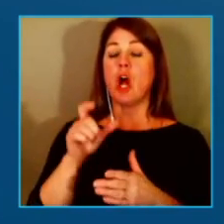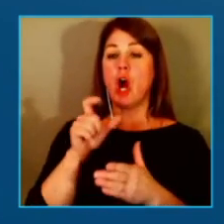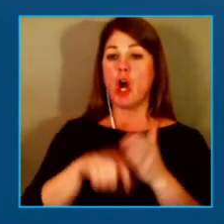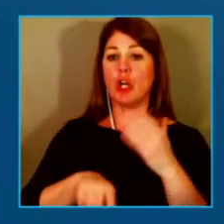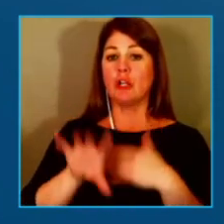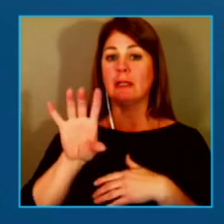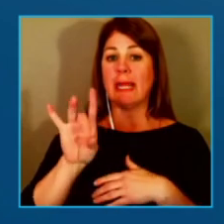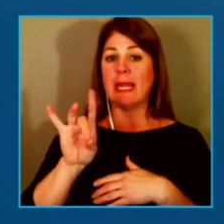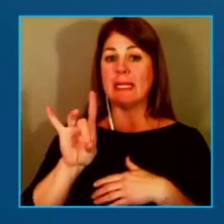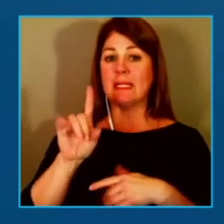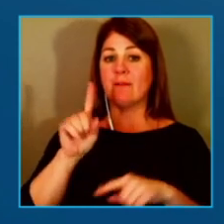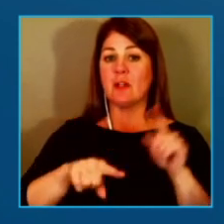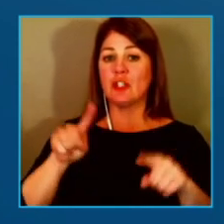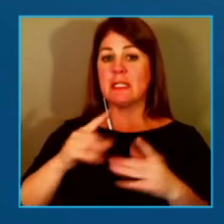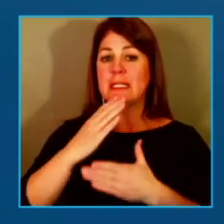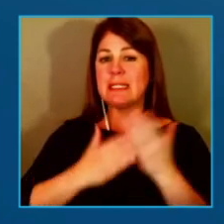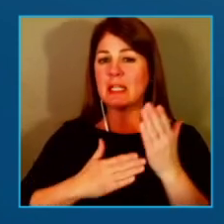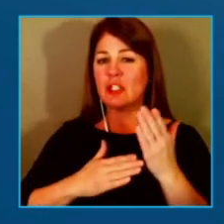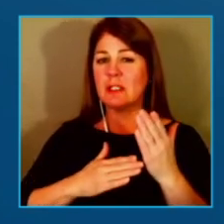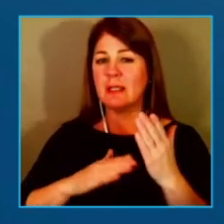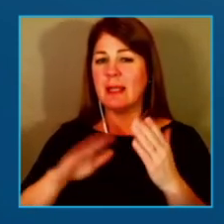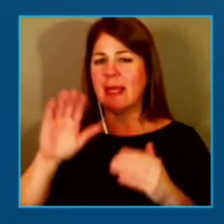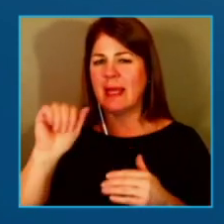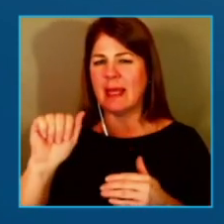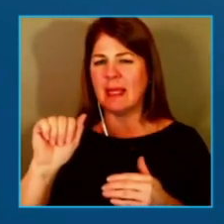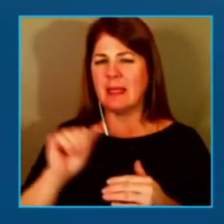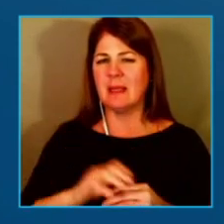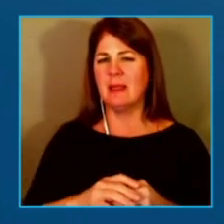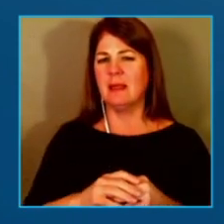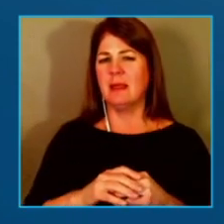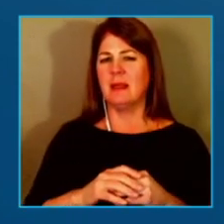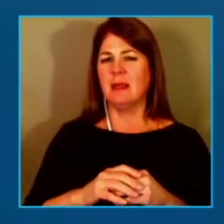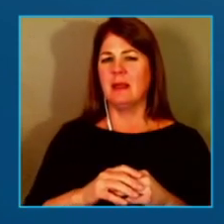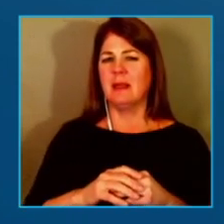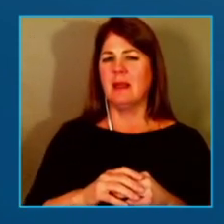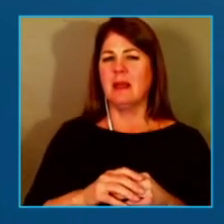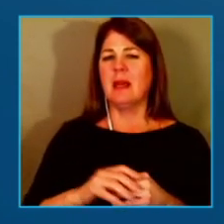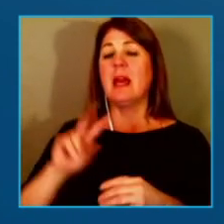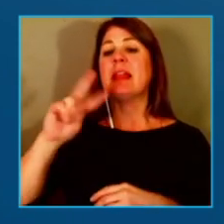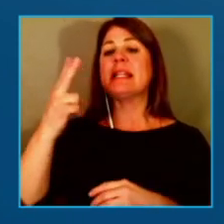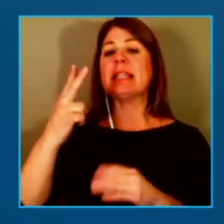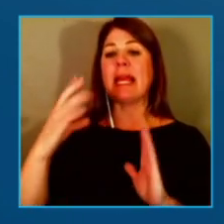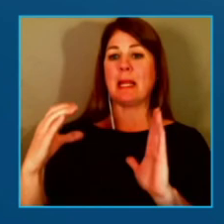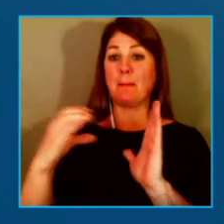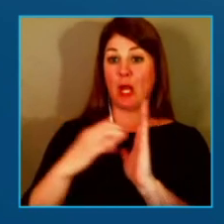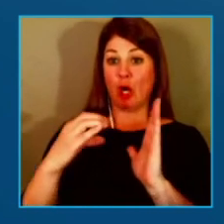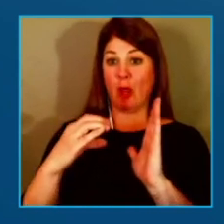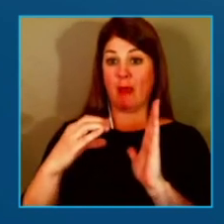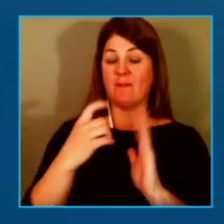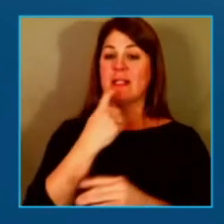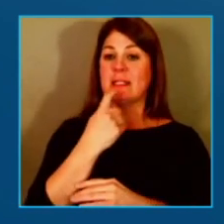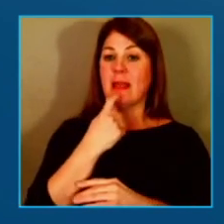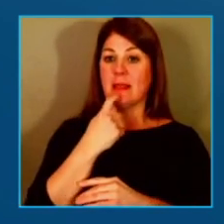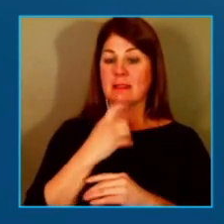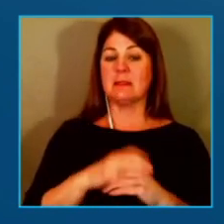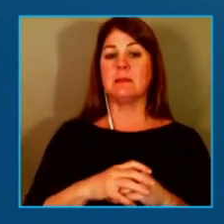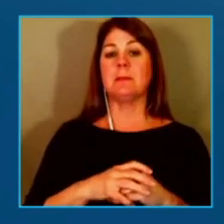Diversity, Section A. And in the second paragraph, states that